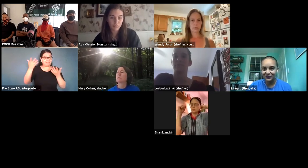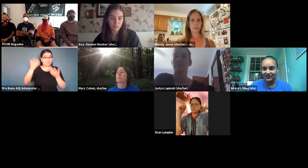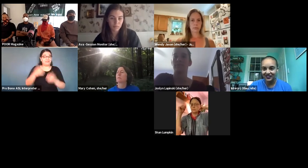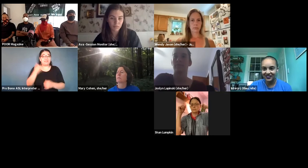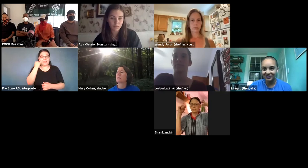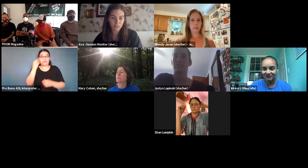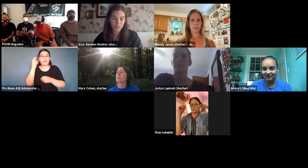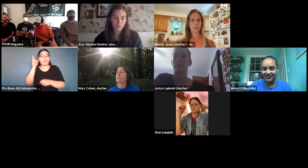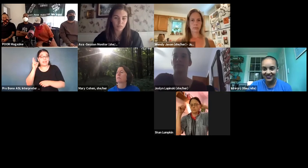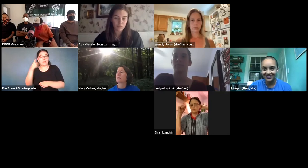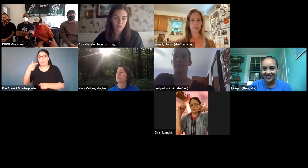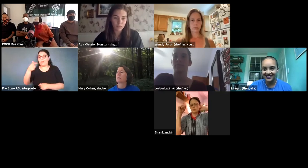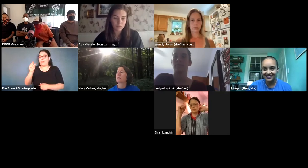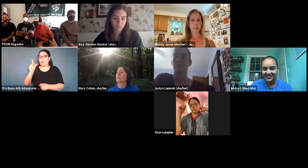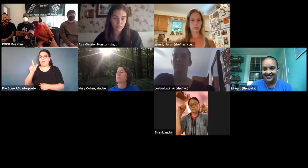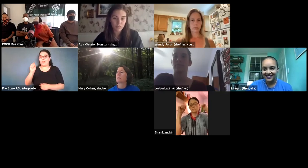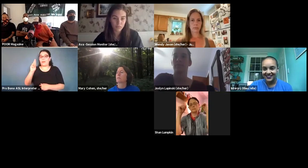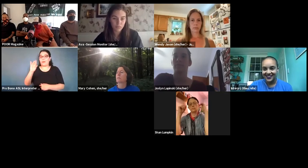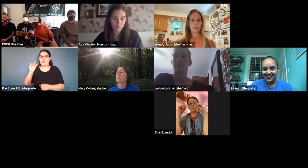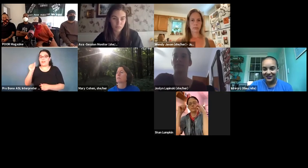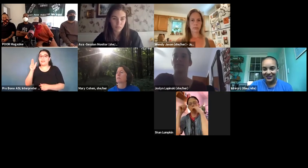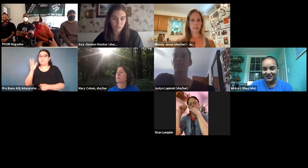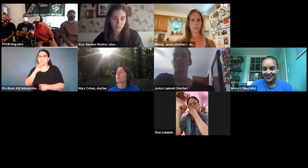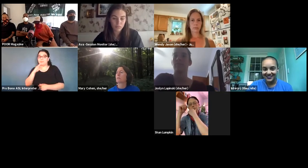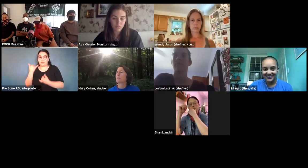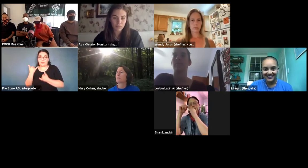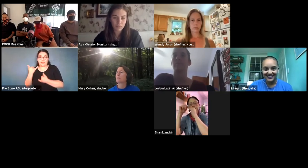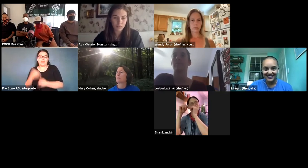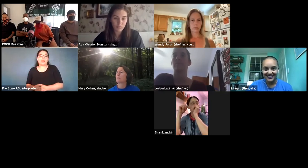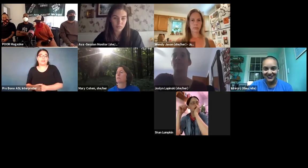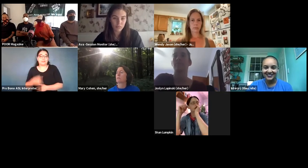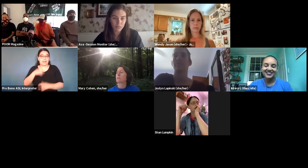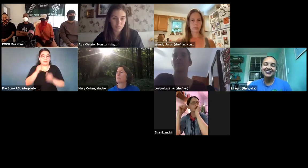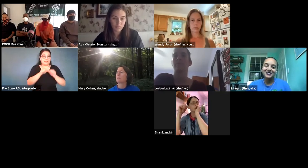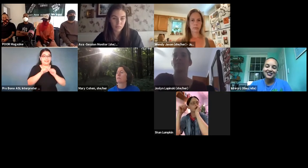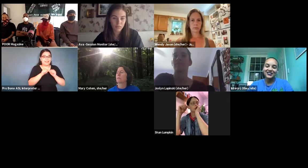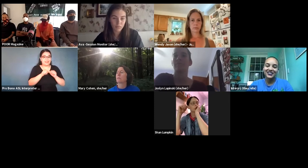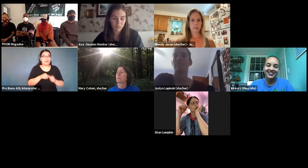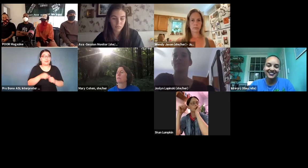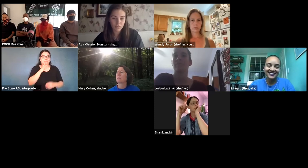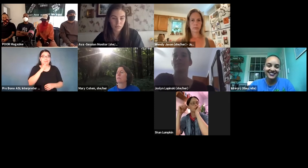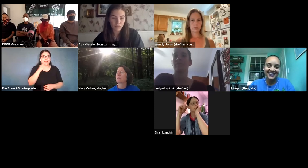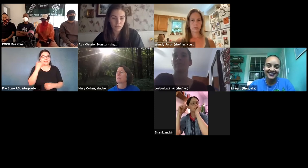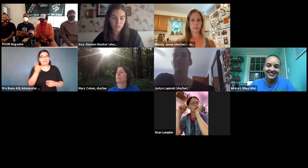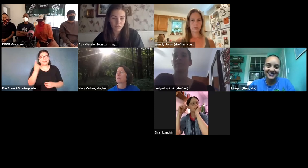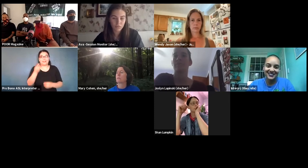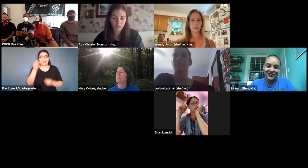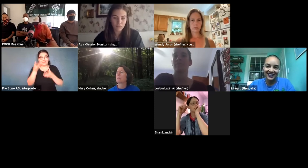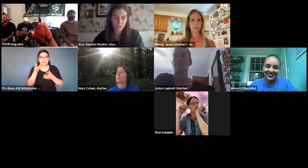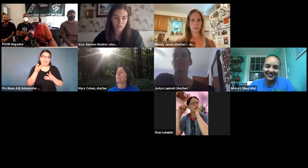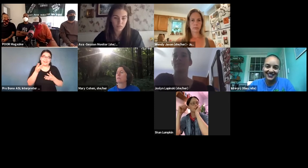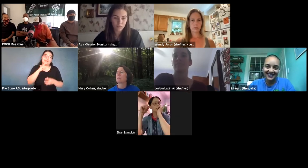now. In the chat, I will keep talking until someone lets me know that that is